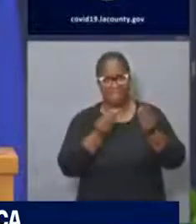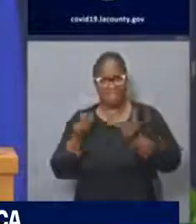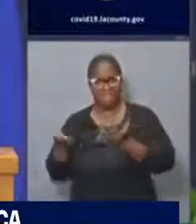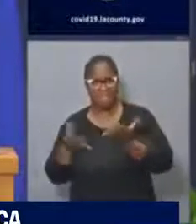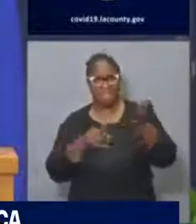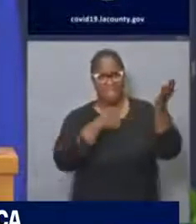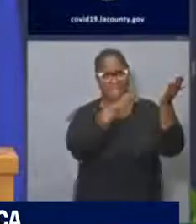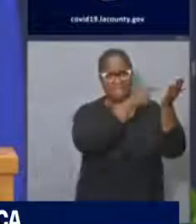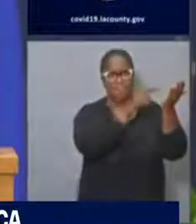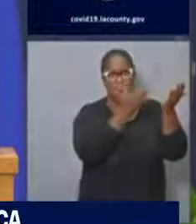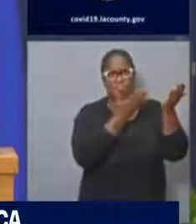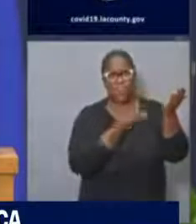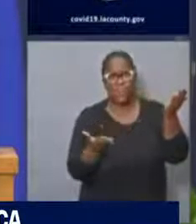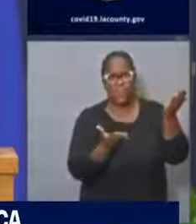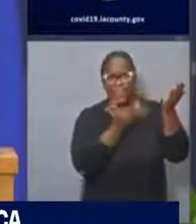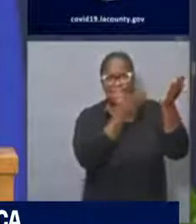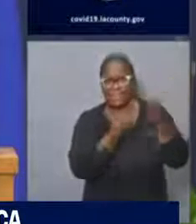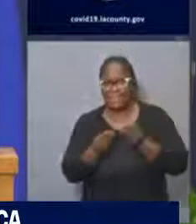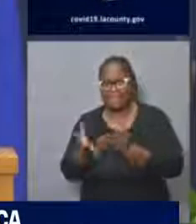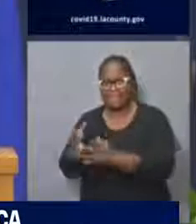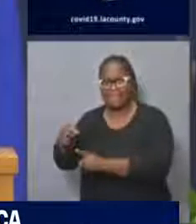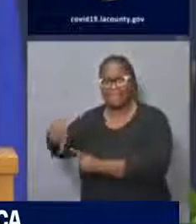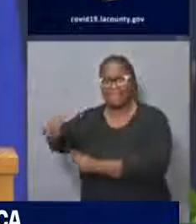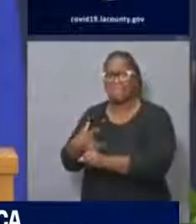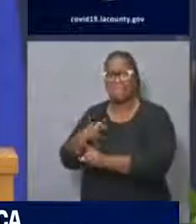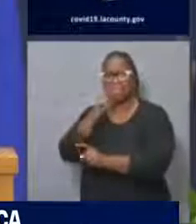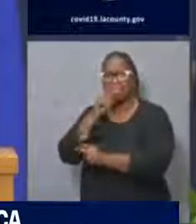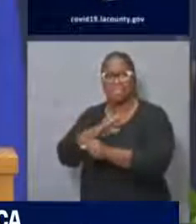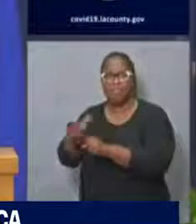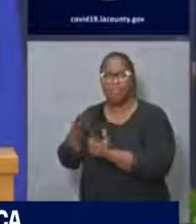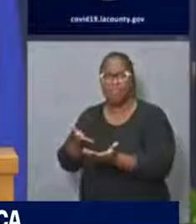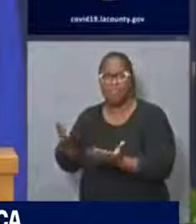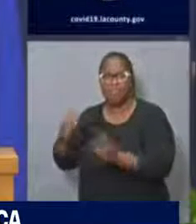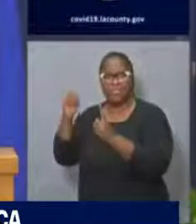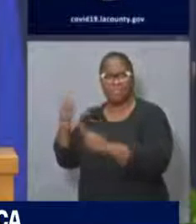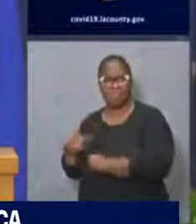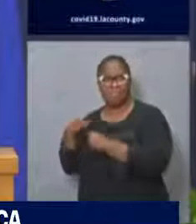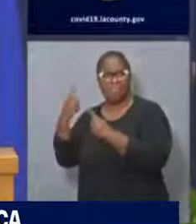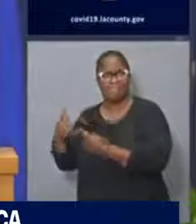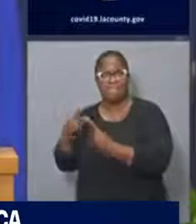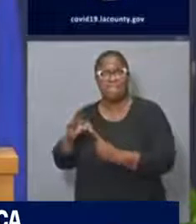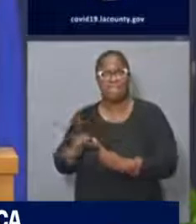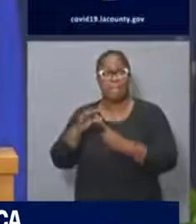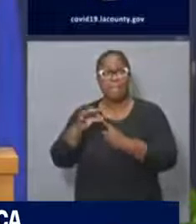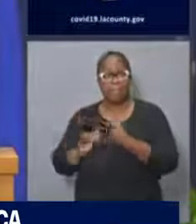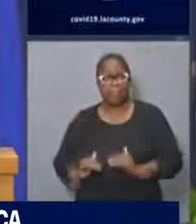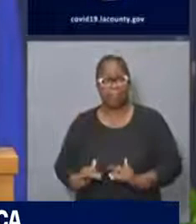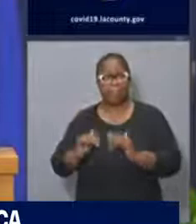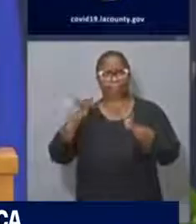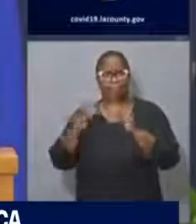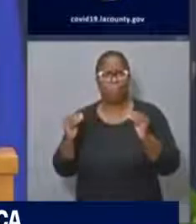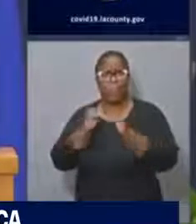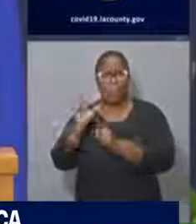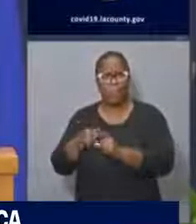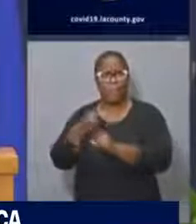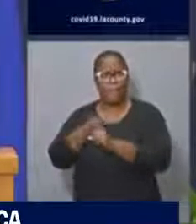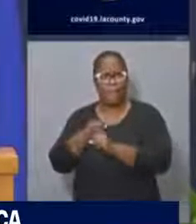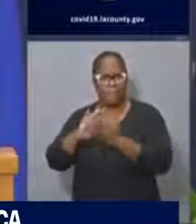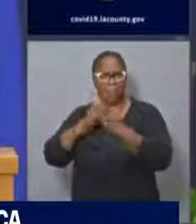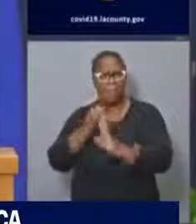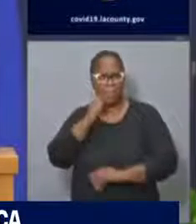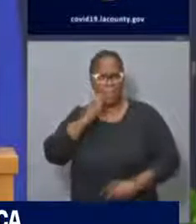historically under-resourced, especially as we see the rise of COVID-19 in communities of color. Both Dr. Ferrer and Dr.